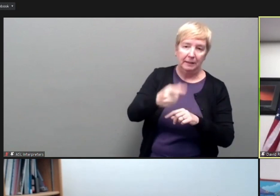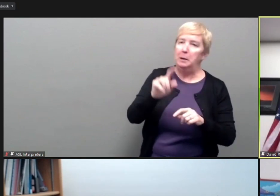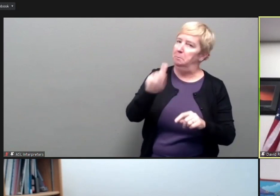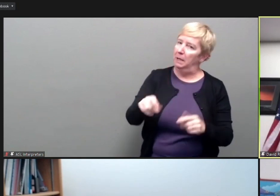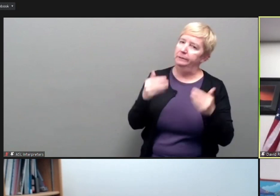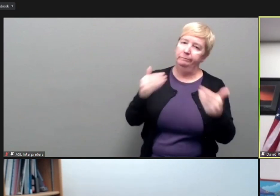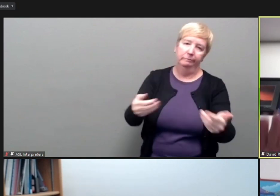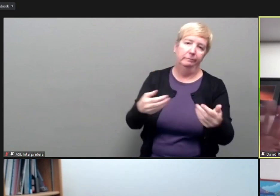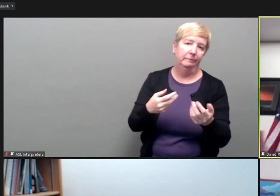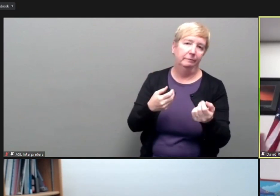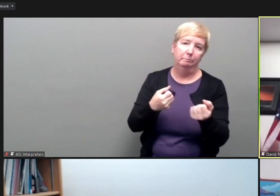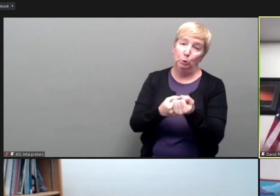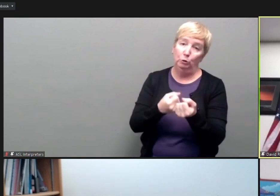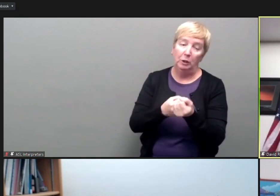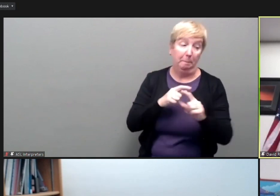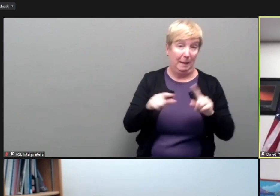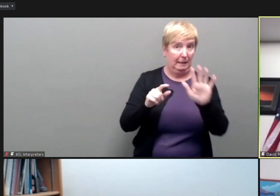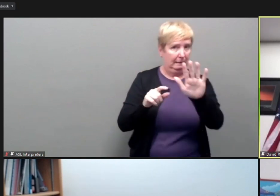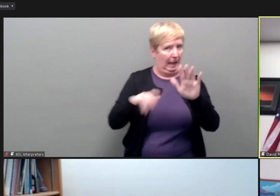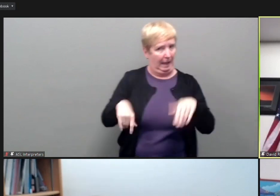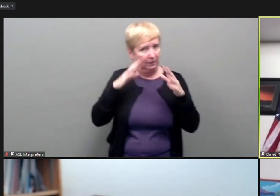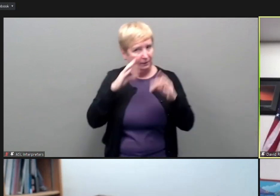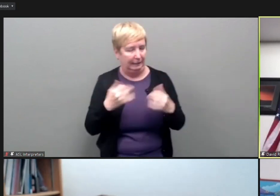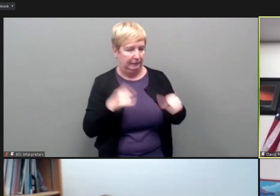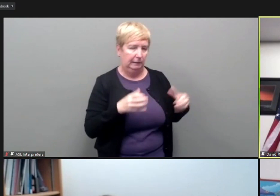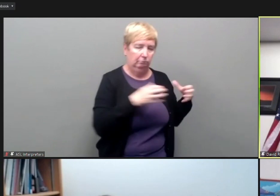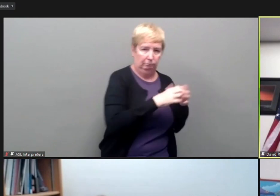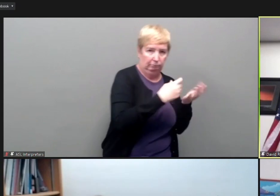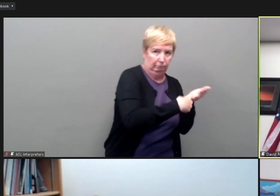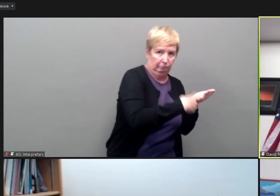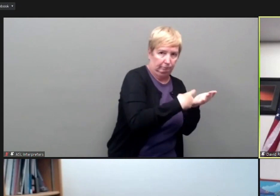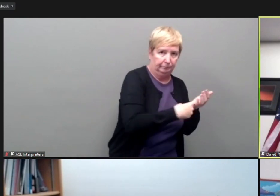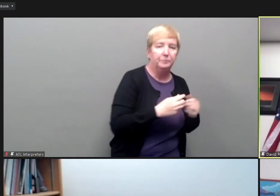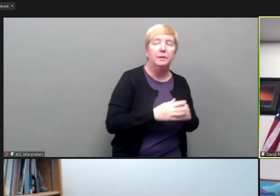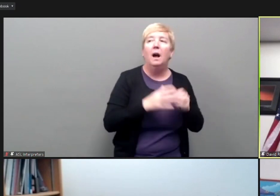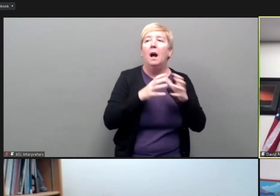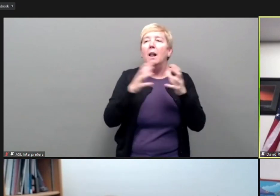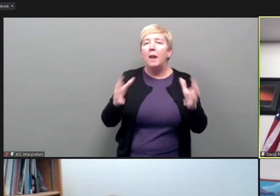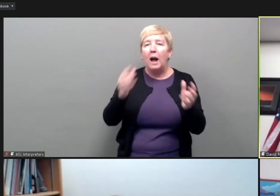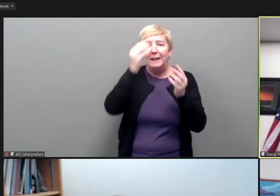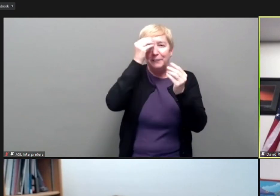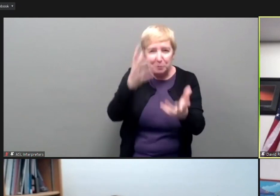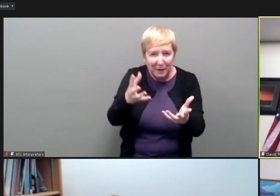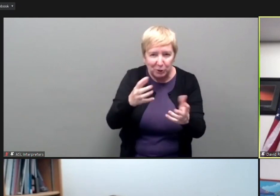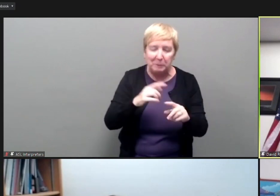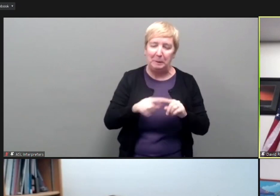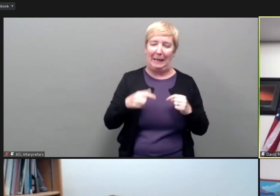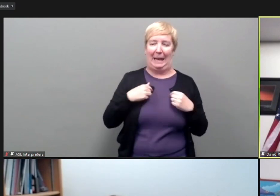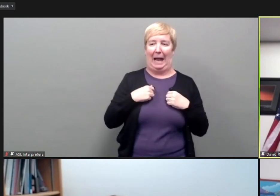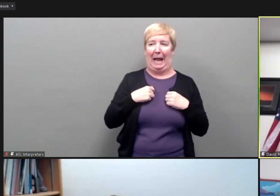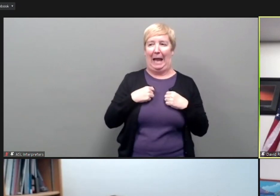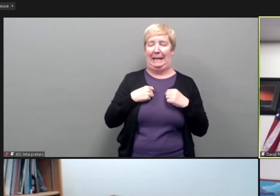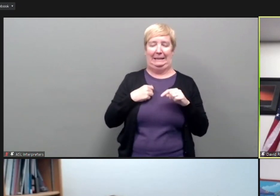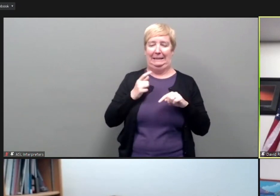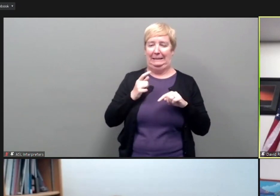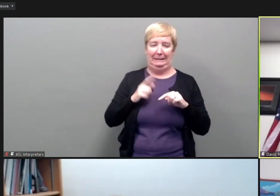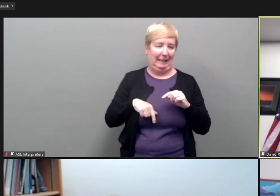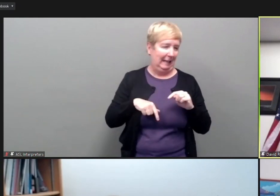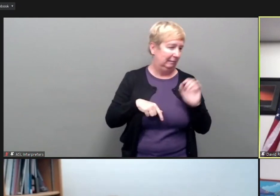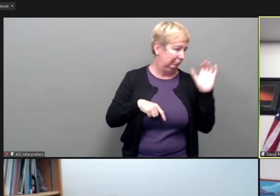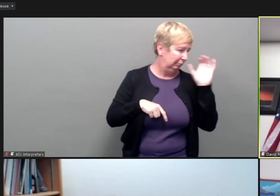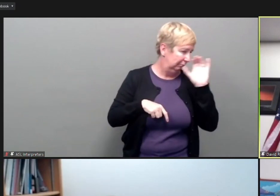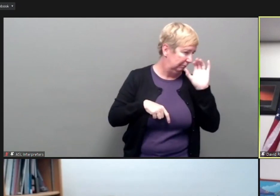booster as well. Still under discussion. So lots of information there, but I'm not able to find the